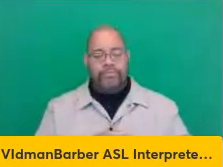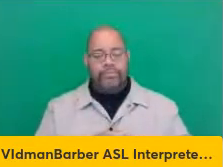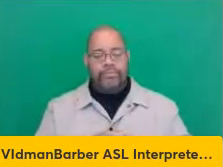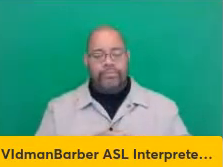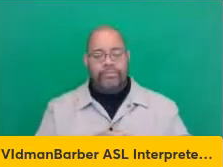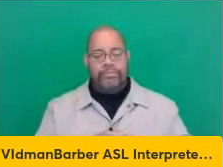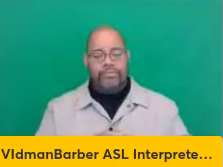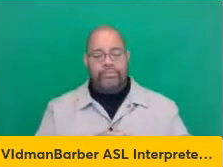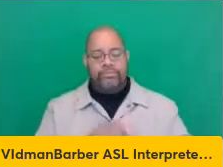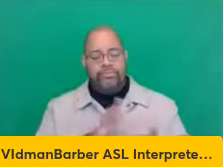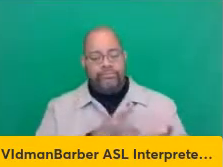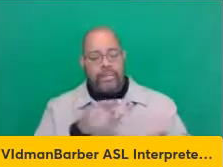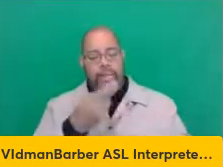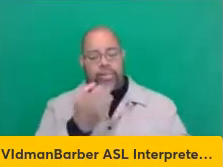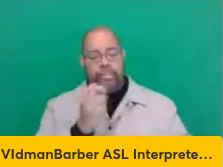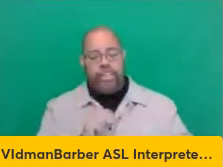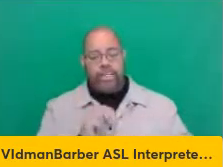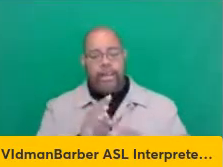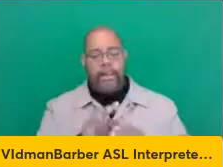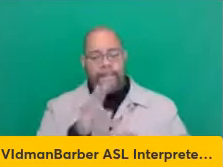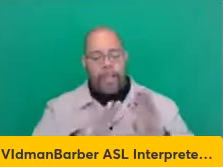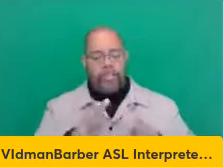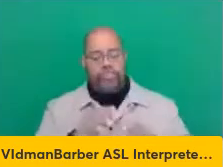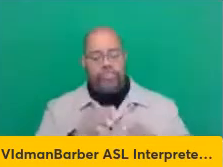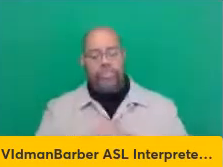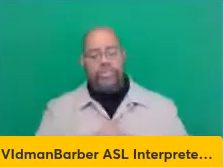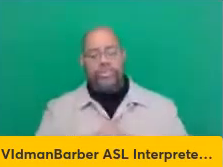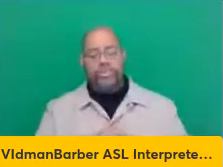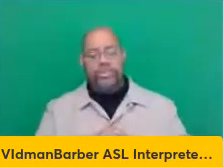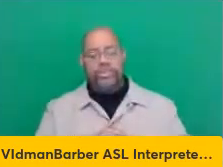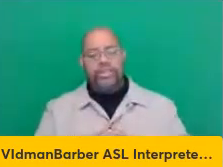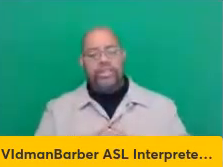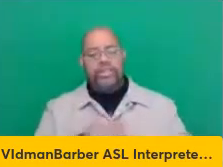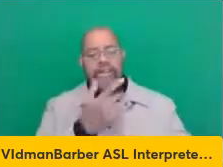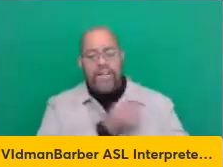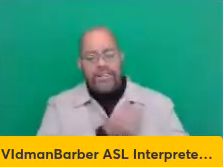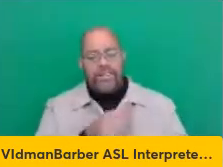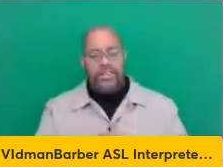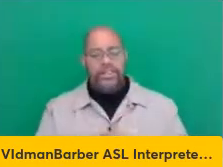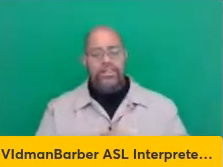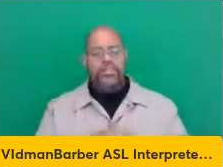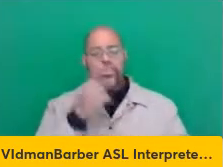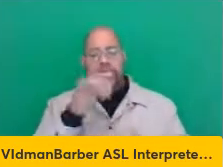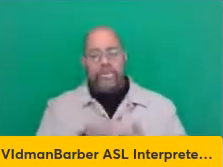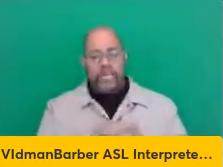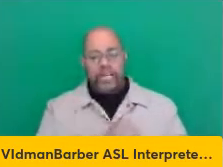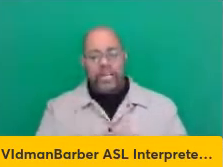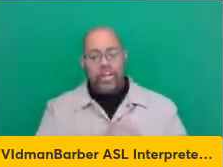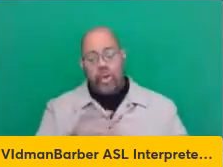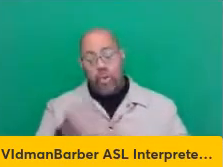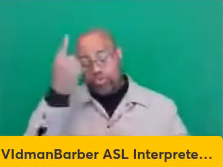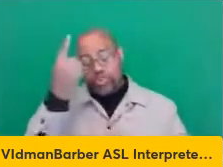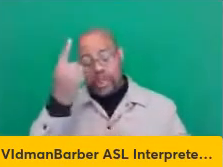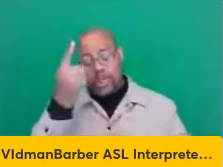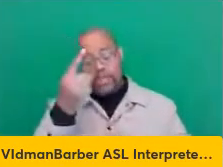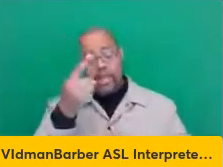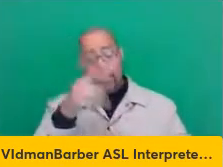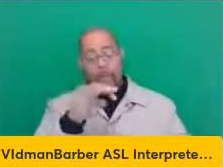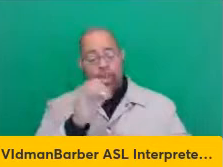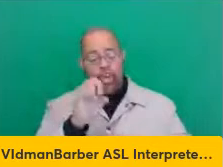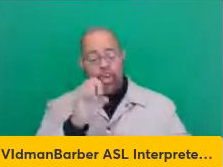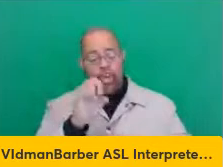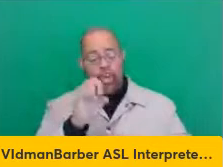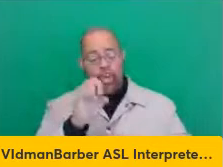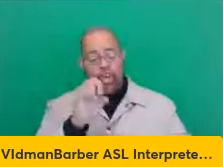exploiting pathogen biology to develop novel diagnostics, vaccines, and drugs, looking at understanding the molecular mechanisms for